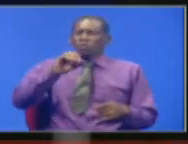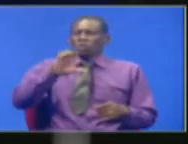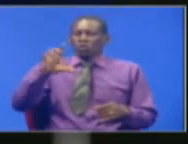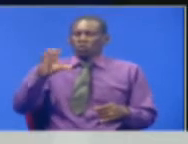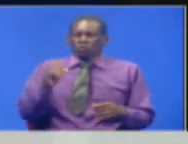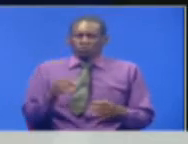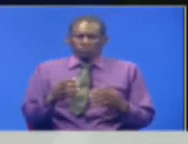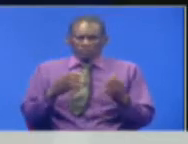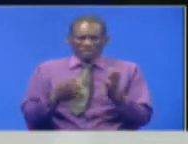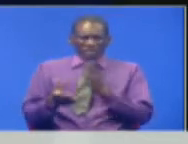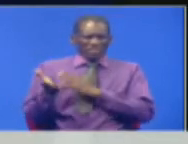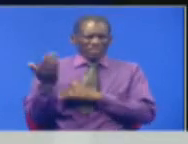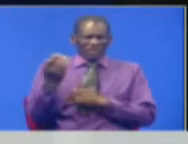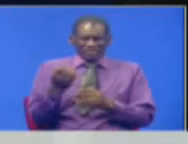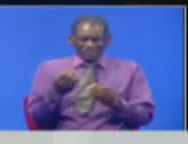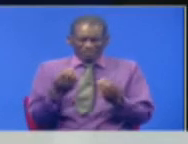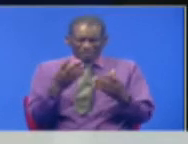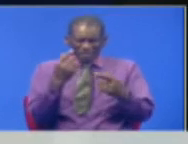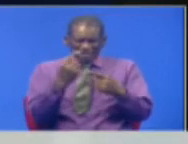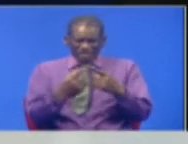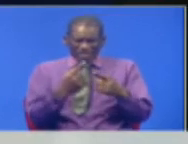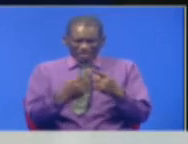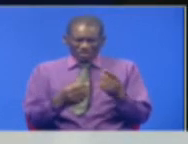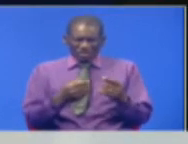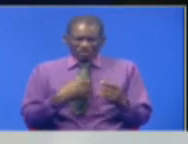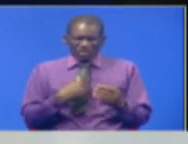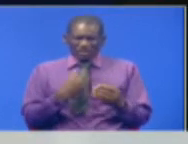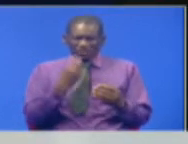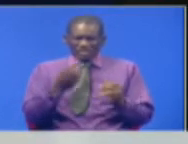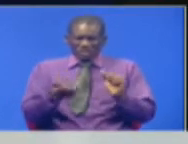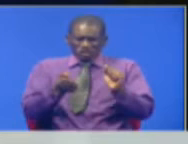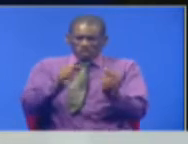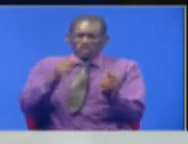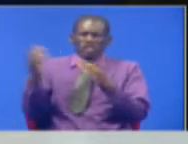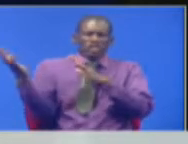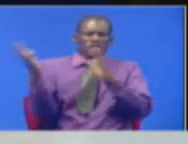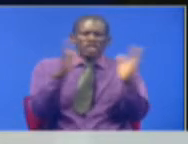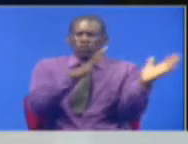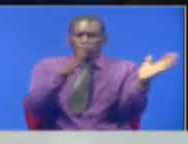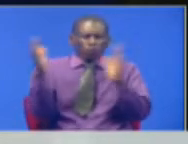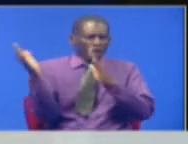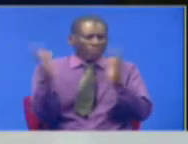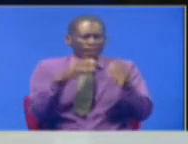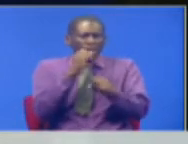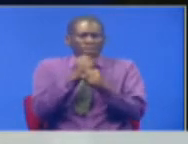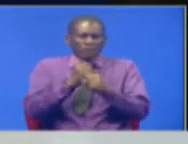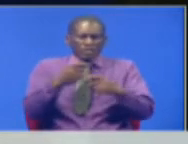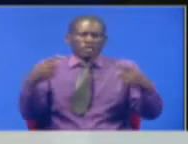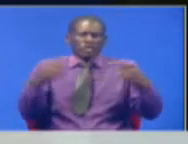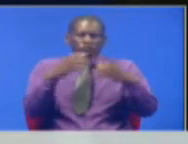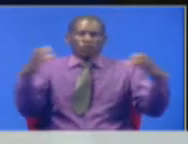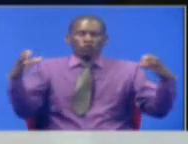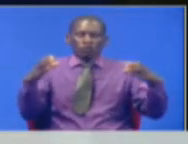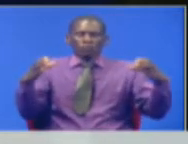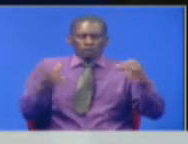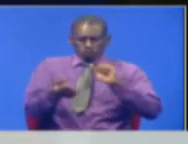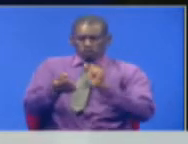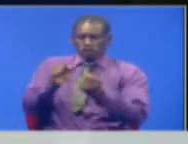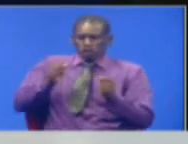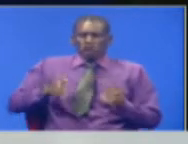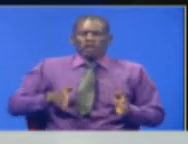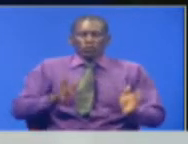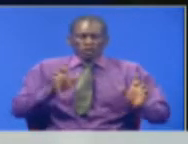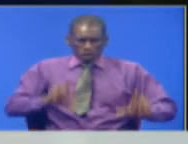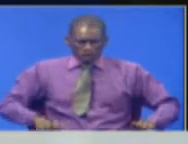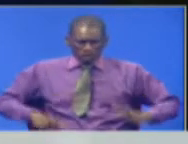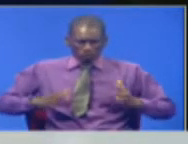Now, the last few decades have seen drastic change in weather patterns, forcing communities to make changes to the way they live.